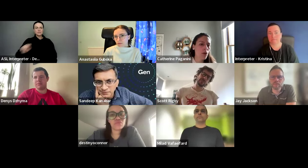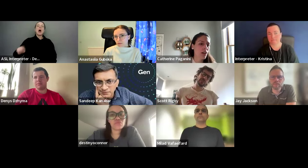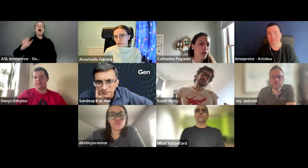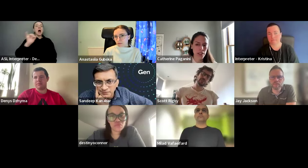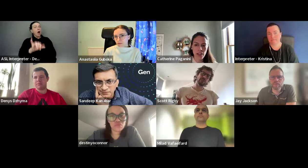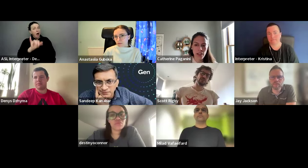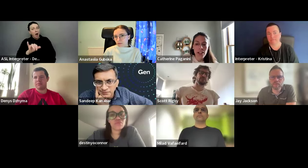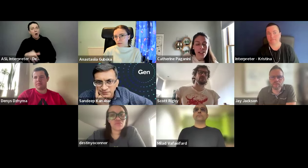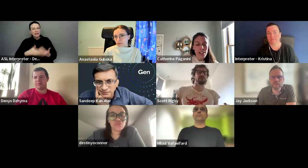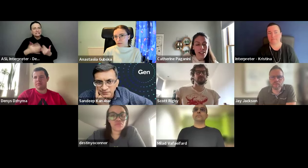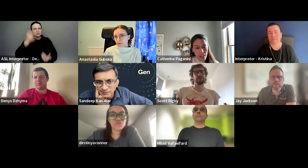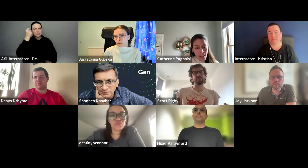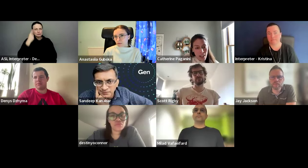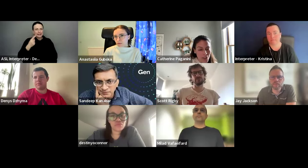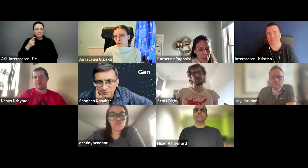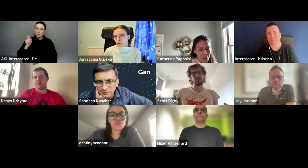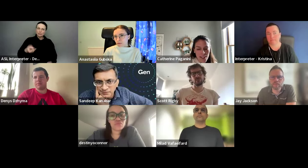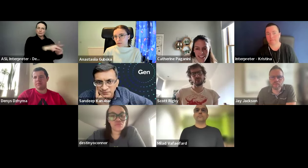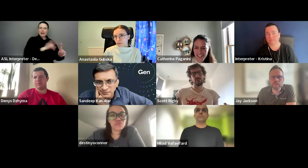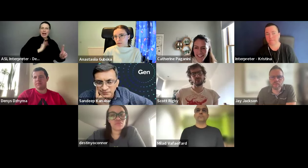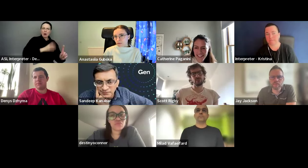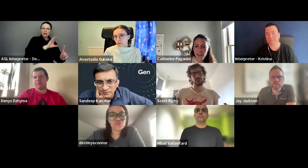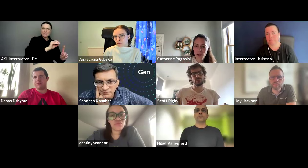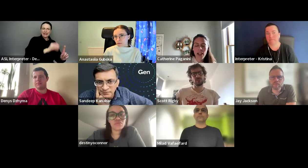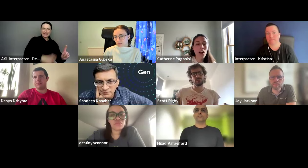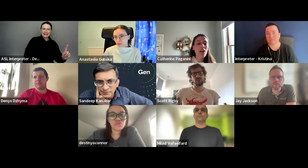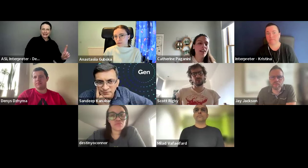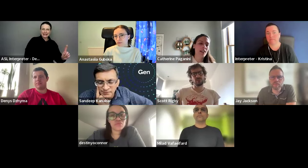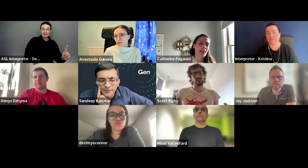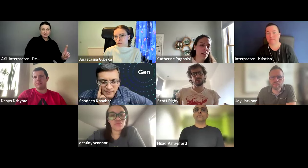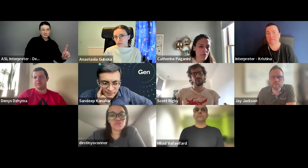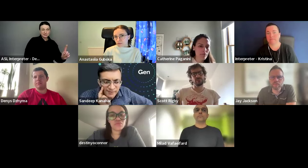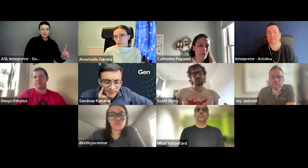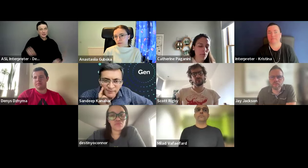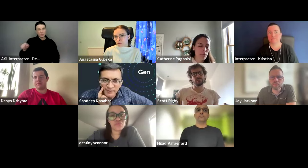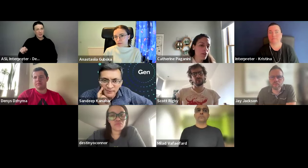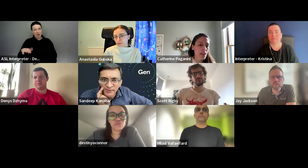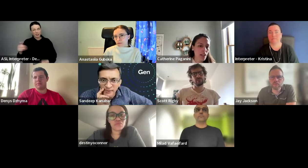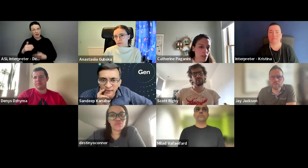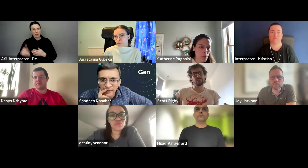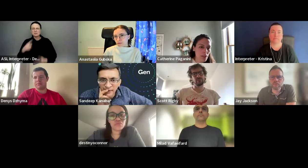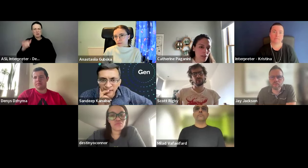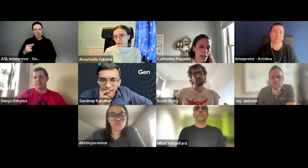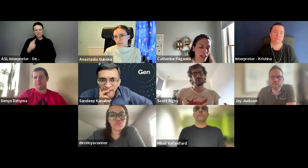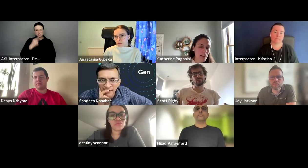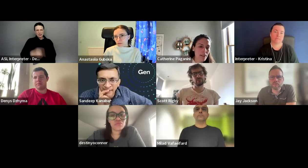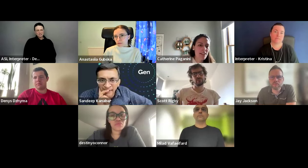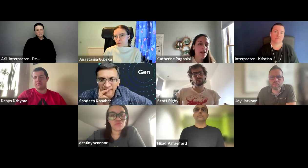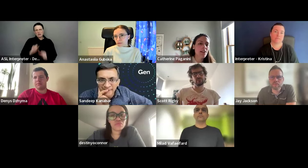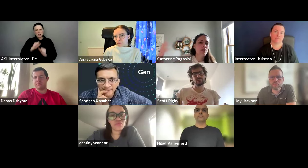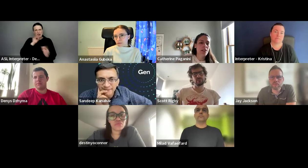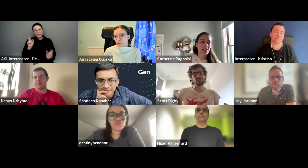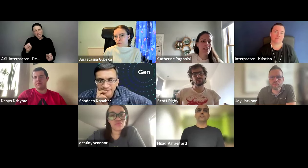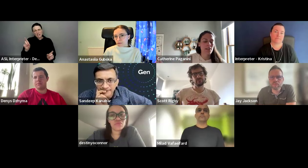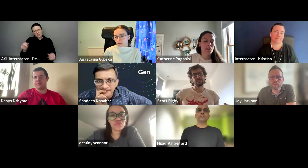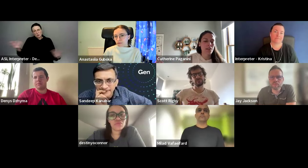great idea. We should do this at our company. The undesired outcome is like, oh, yeah, that sucks, but there's nothing I can do about